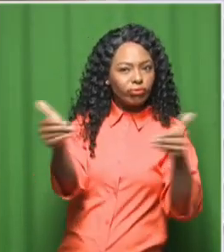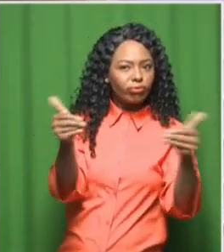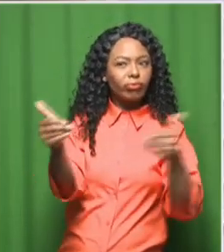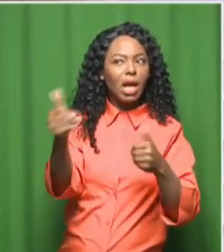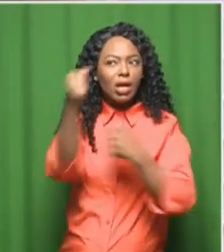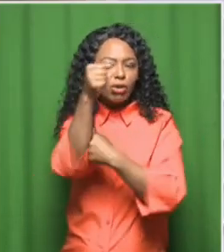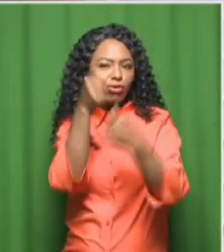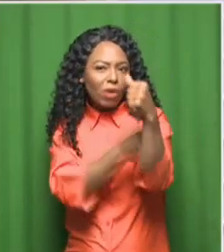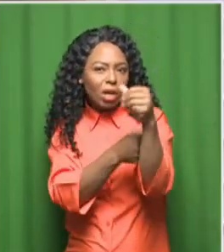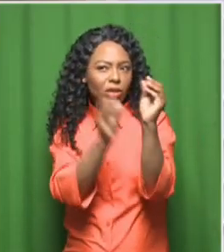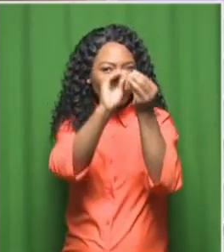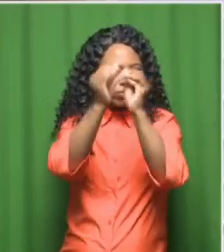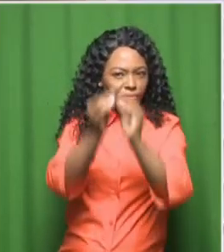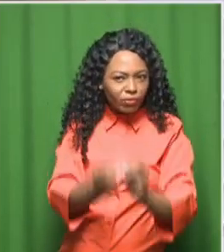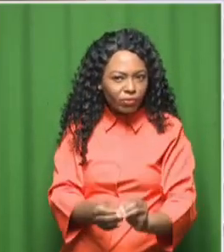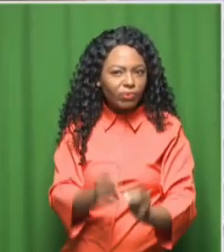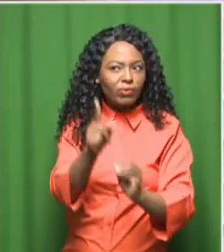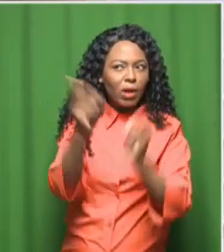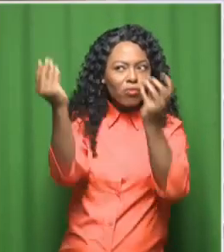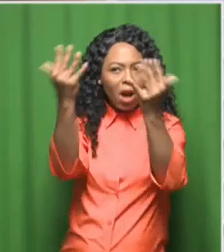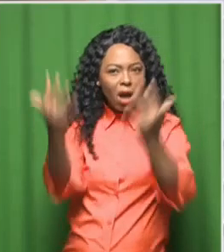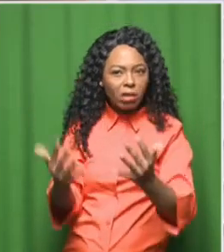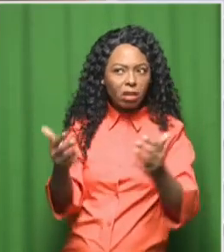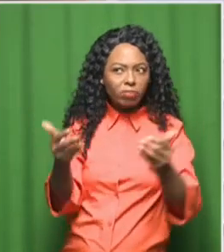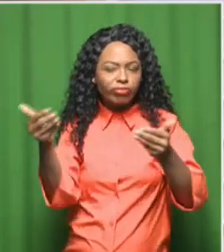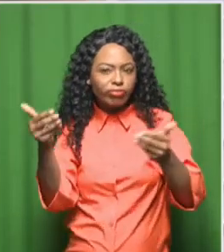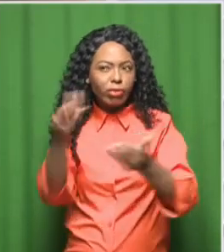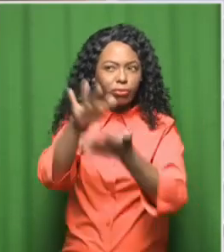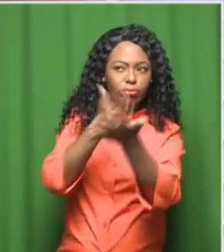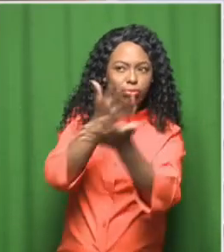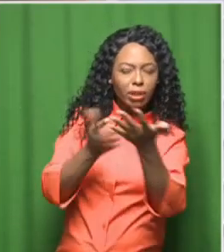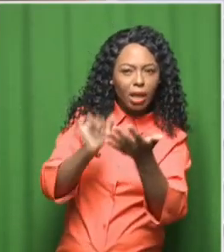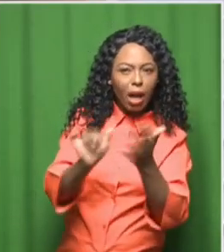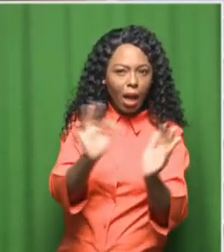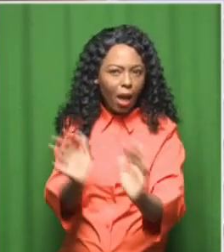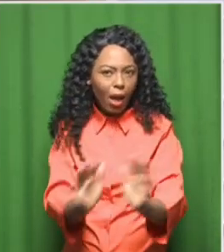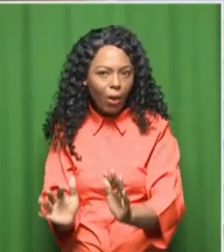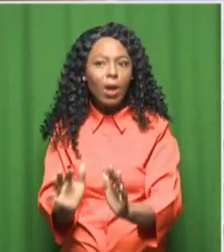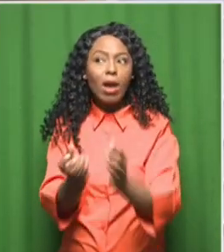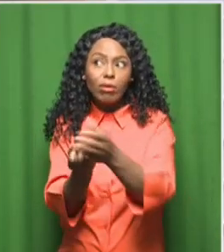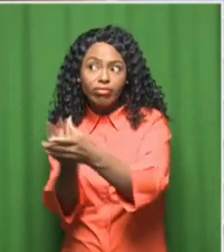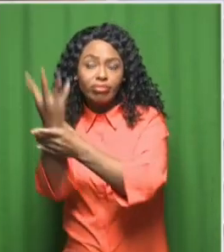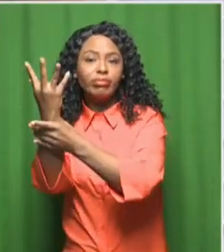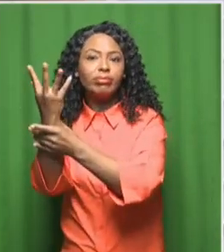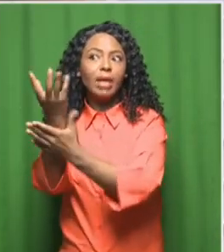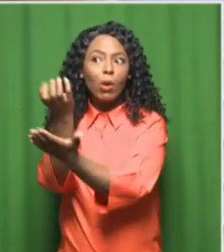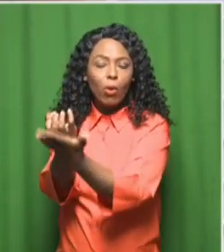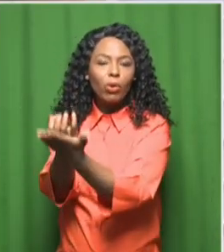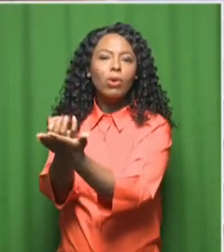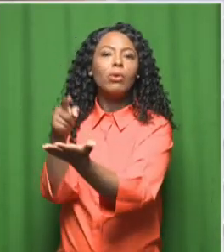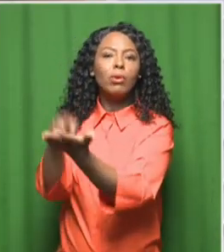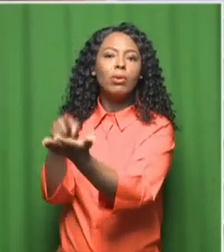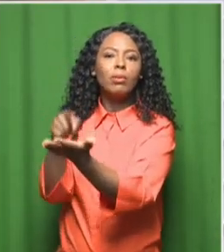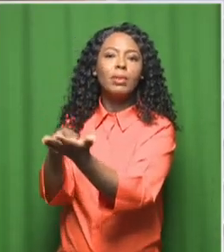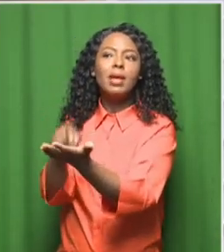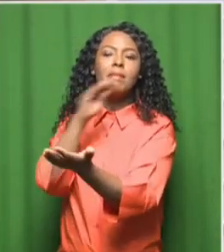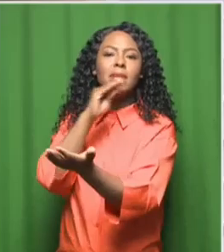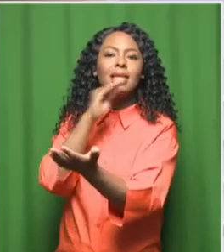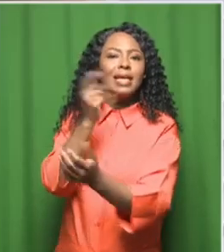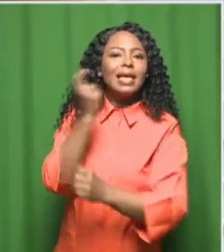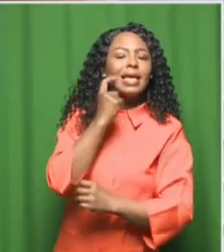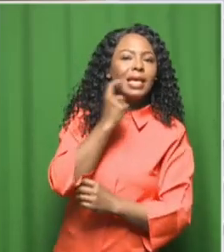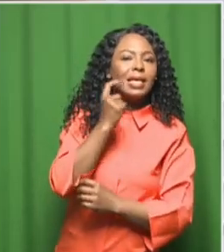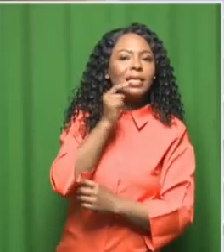issues, hopefully growth will start to lift. And once you have that growth lifting up, it just becomes a lot easier. It creates the